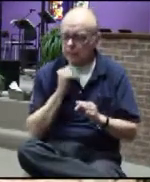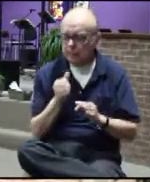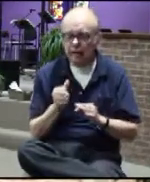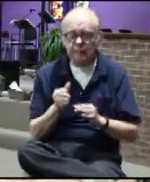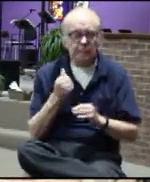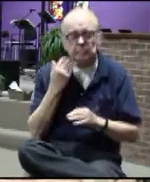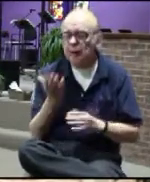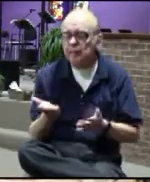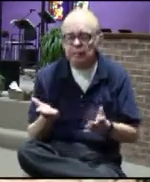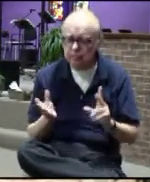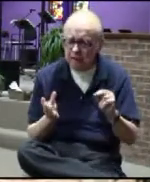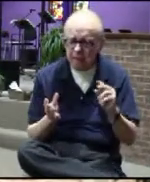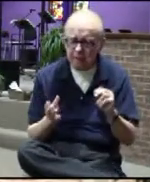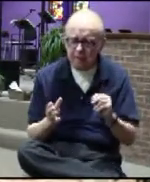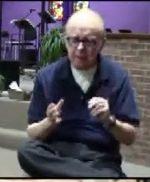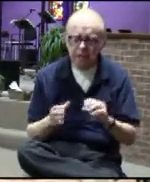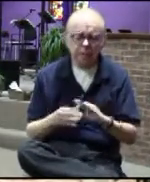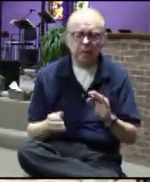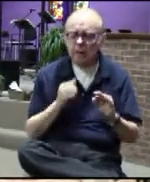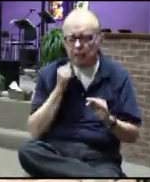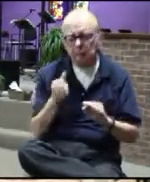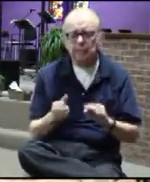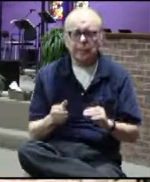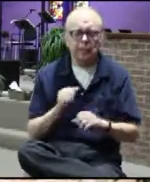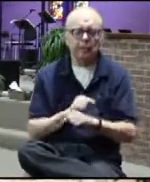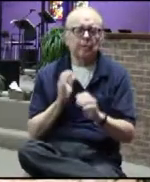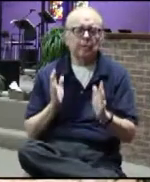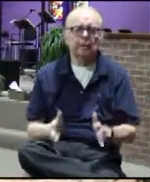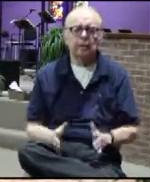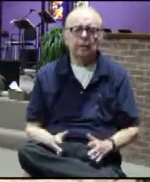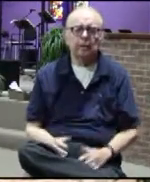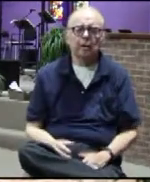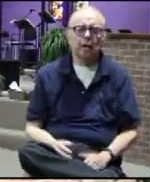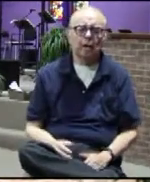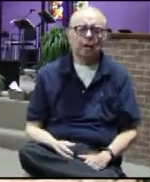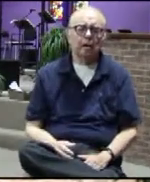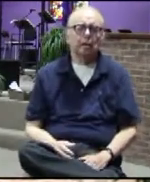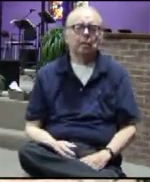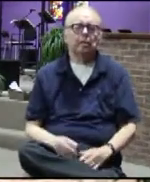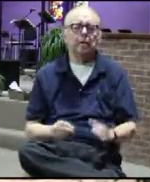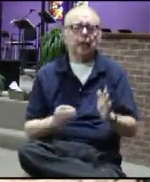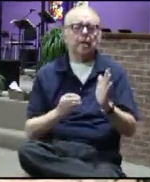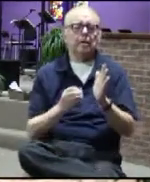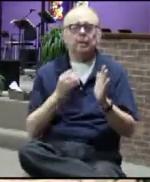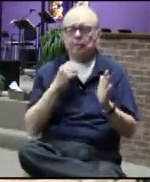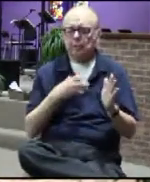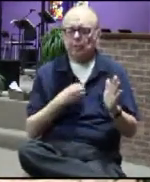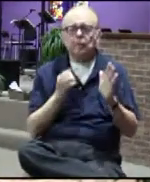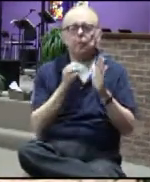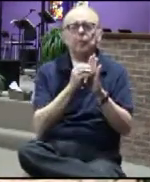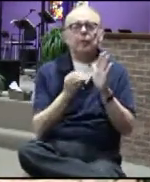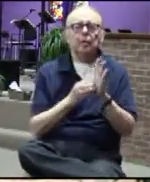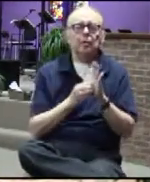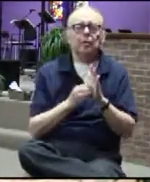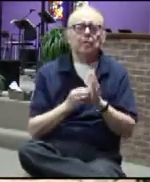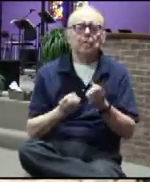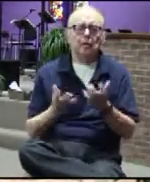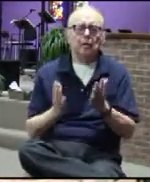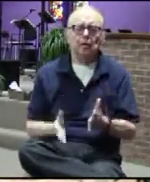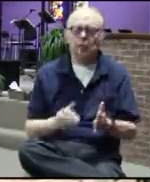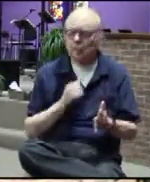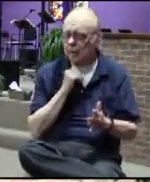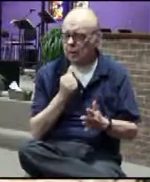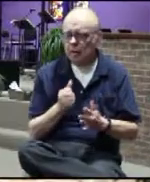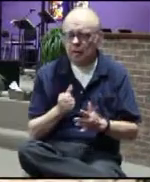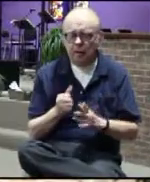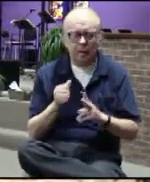prostitutes. This story wasn't for the lepers and the beggars. It wasn't